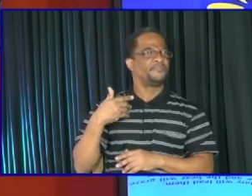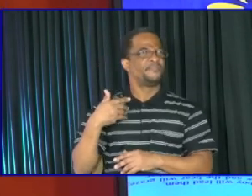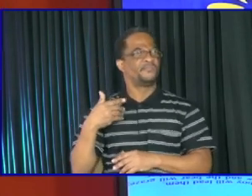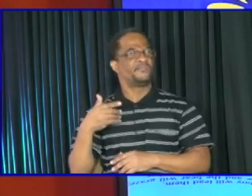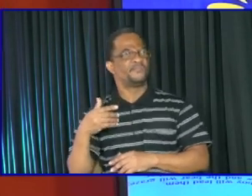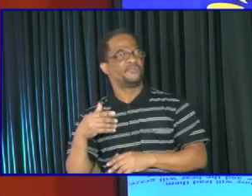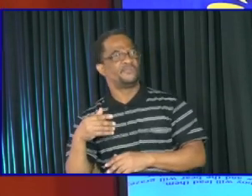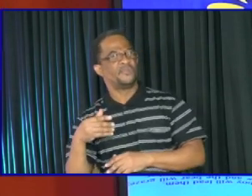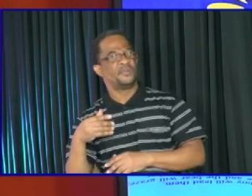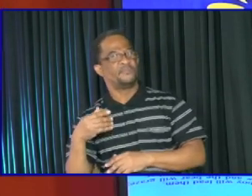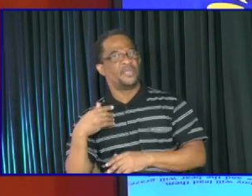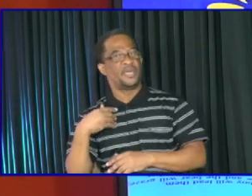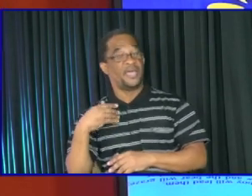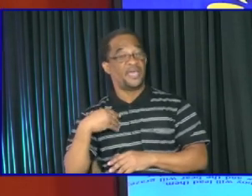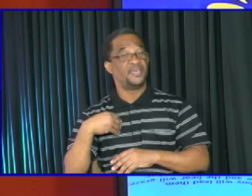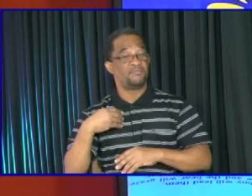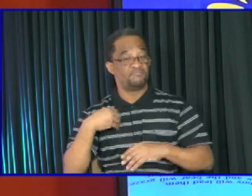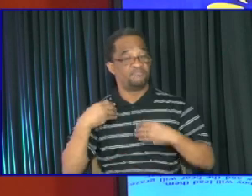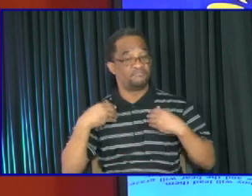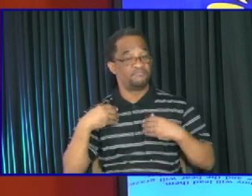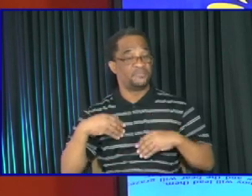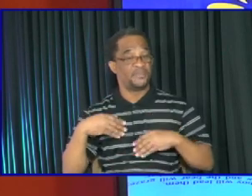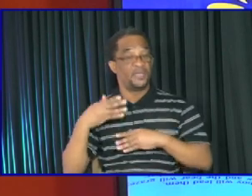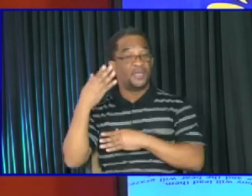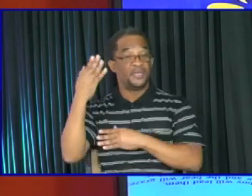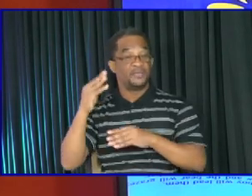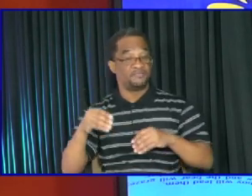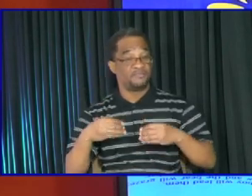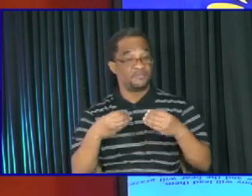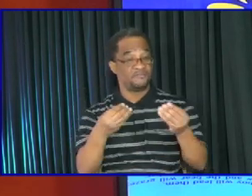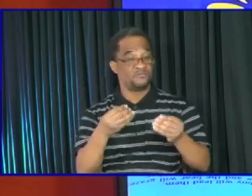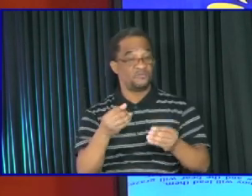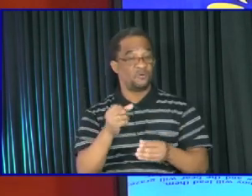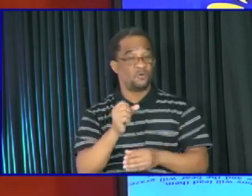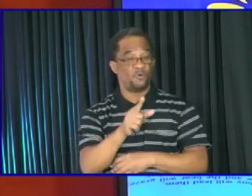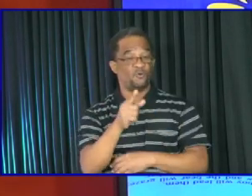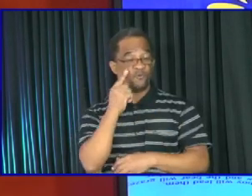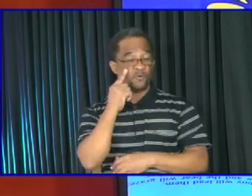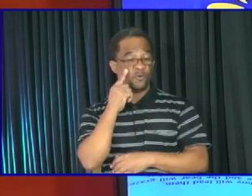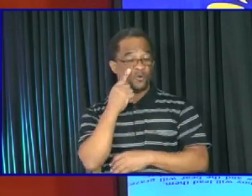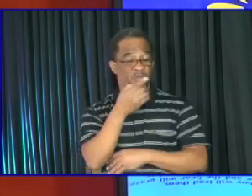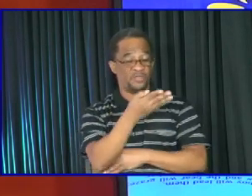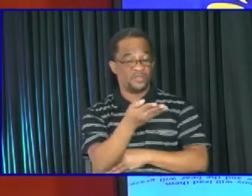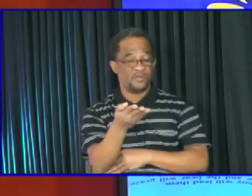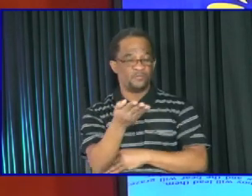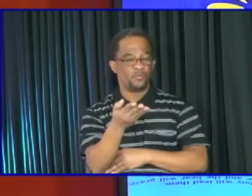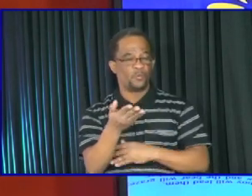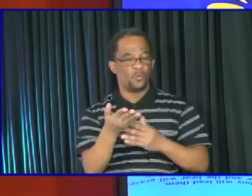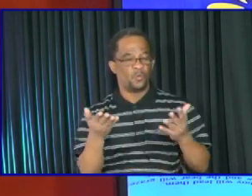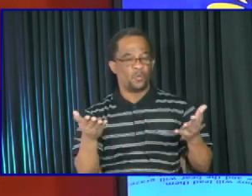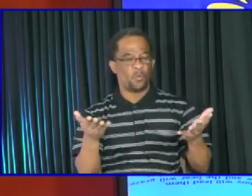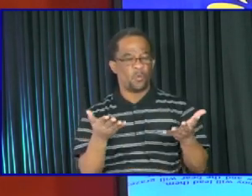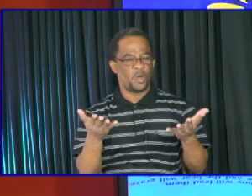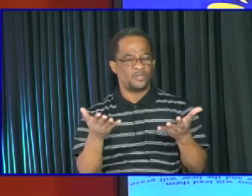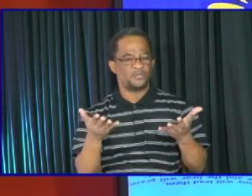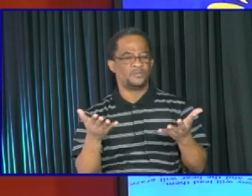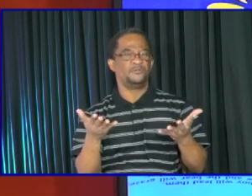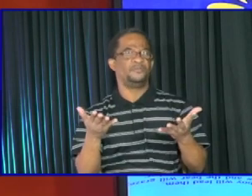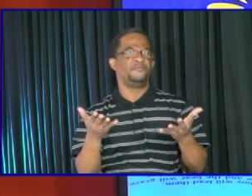I've borne it all for thee. What